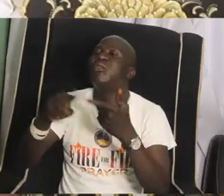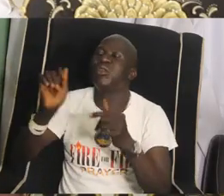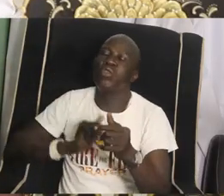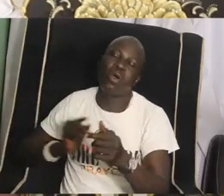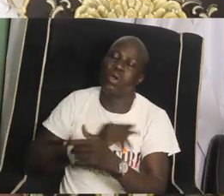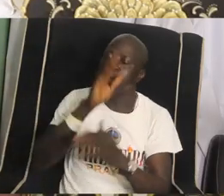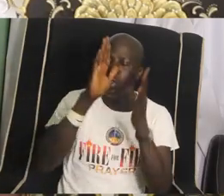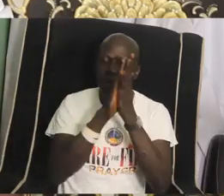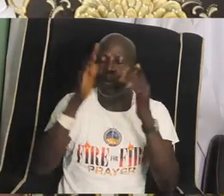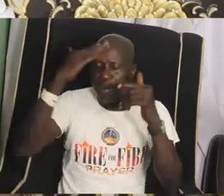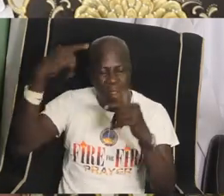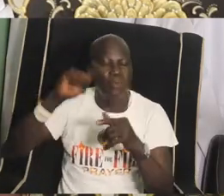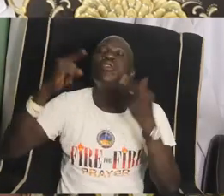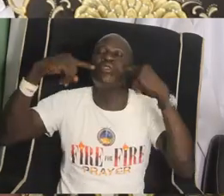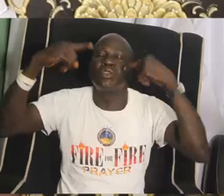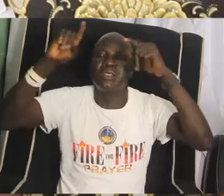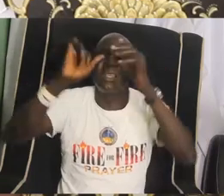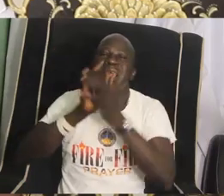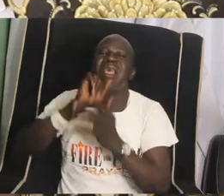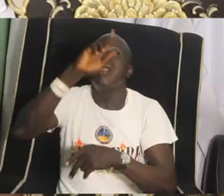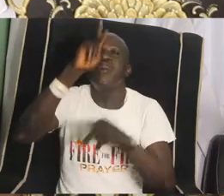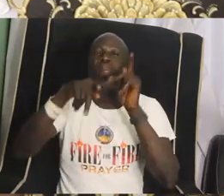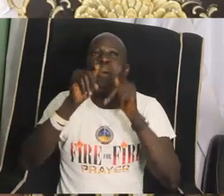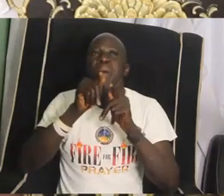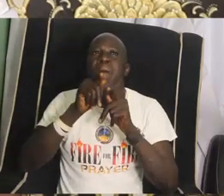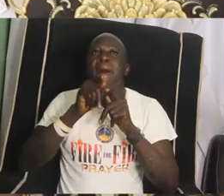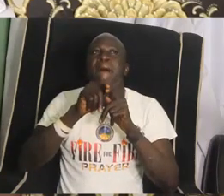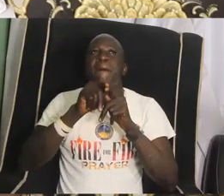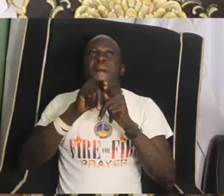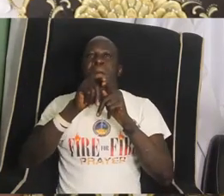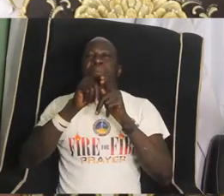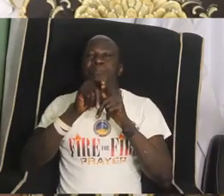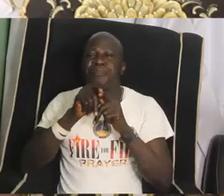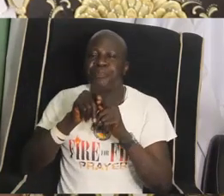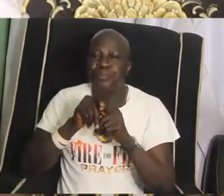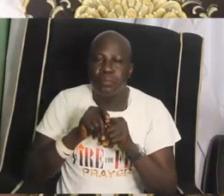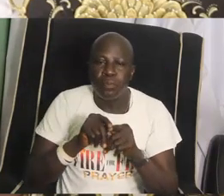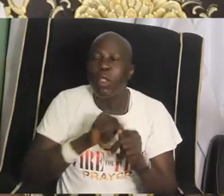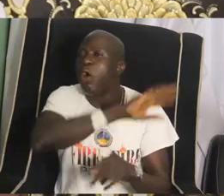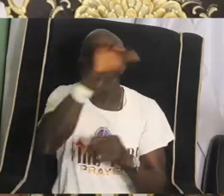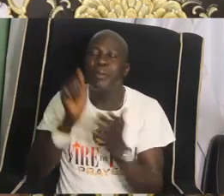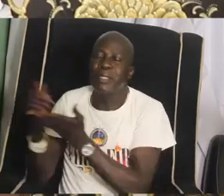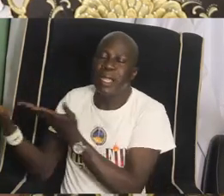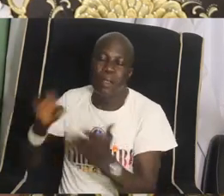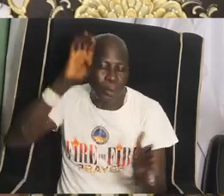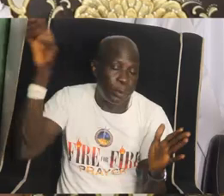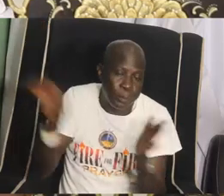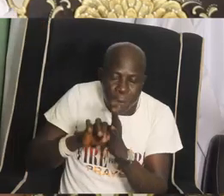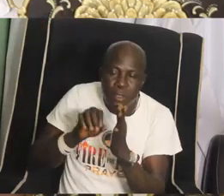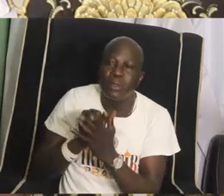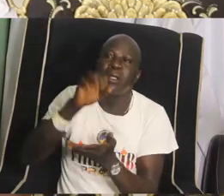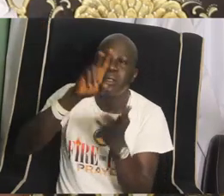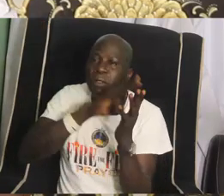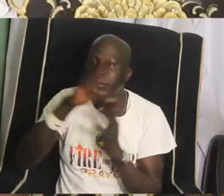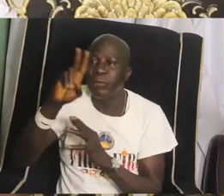tell you? Pray for success. Now, and he just be passport you want to visa that you know. Those of you that be taking your passport and they